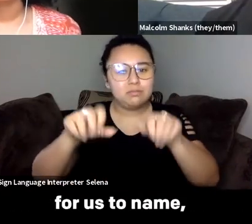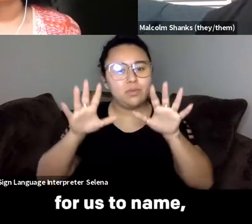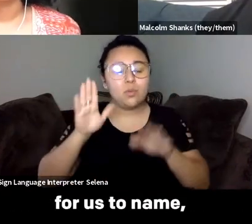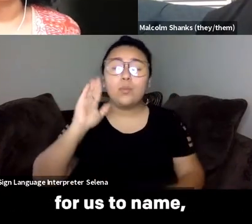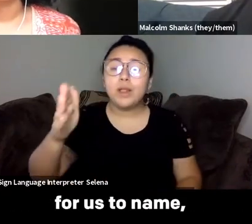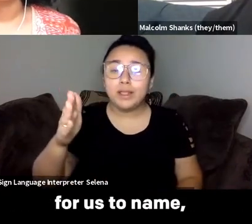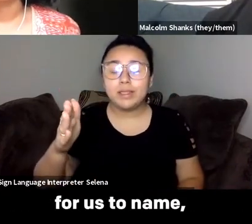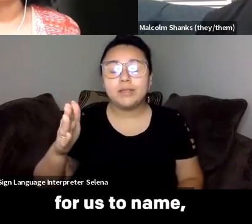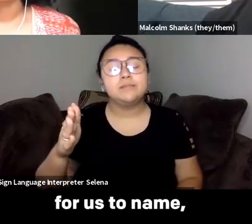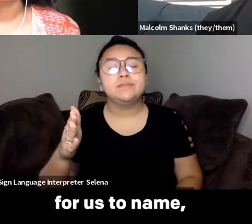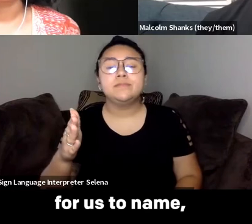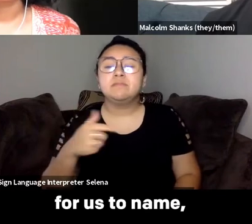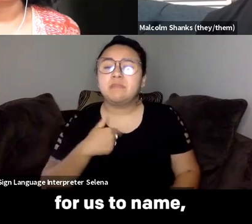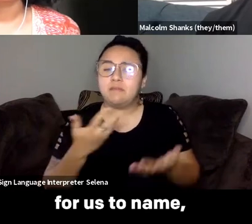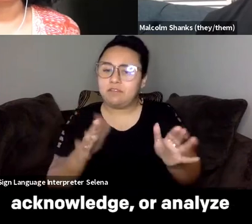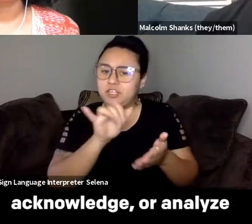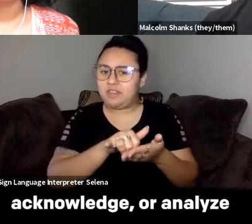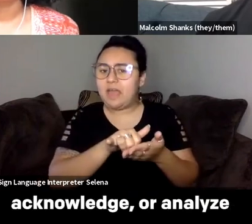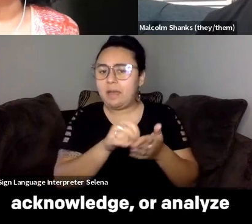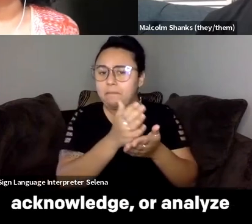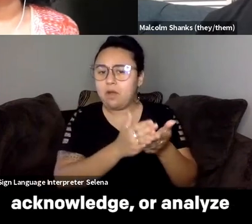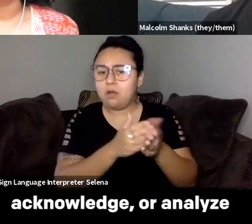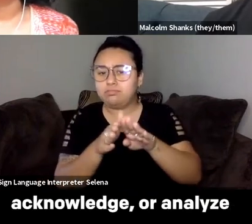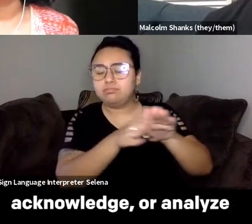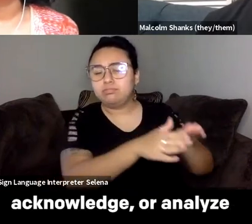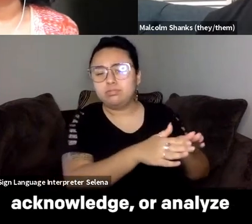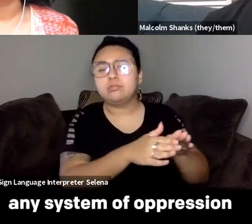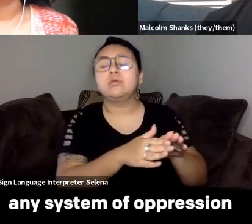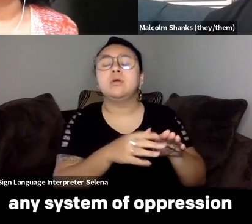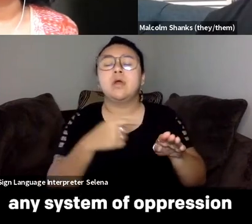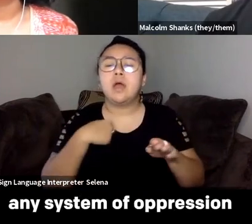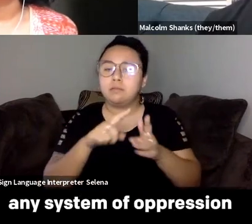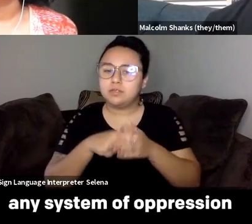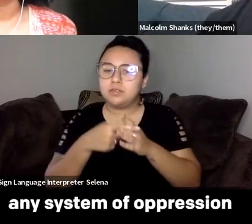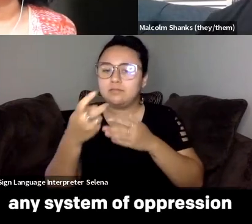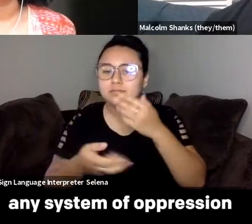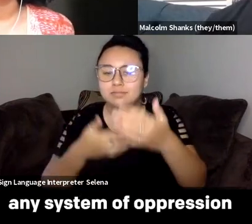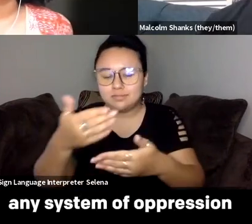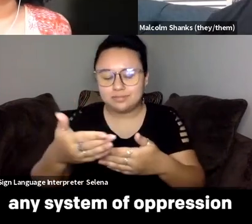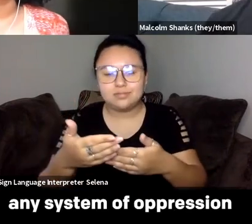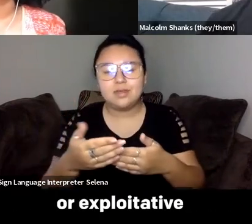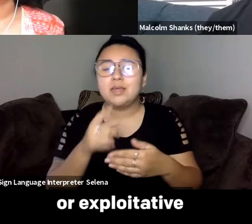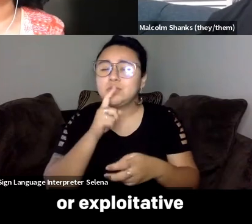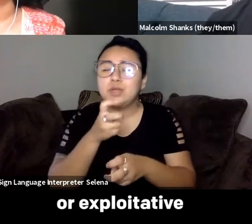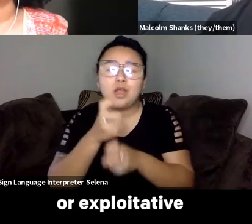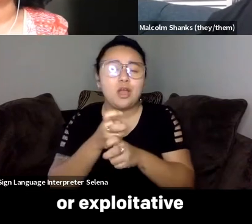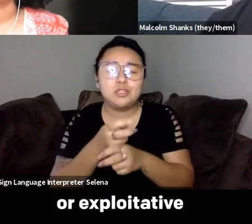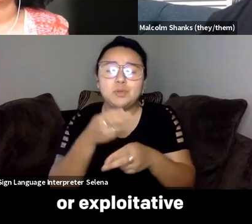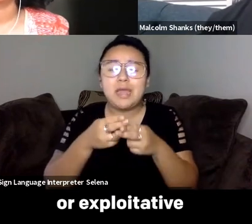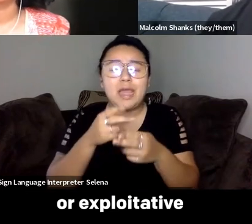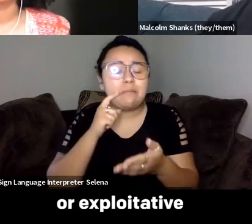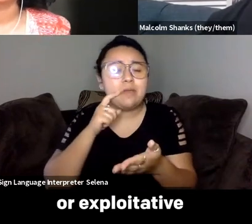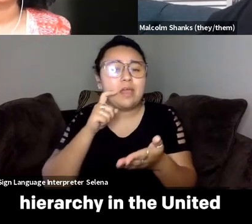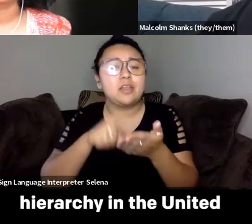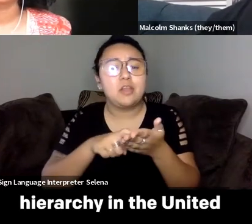much impossible for us to name, acknowledge, or analyze any system of